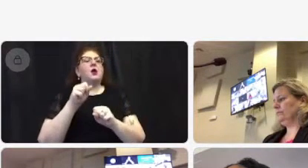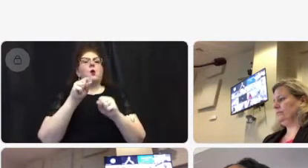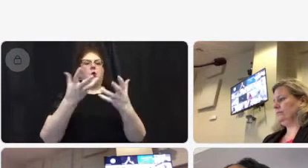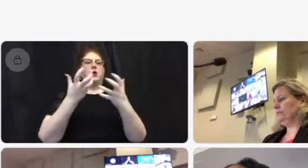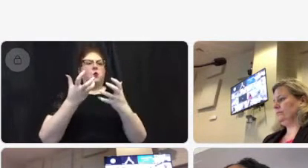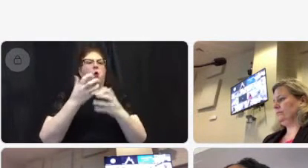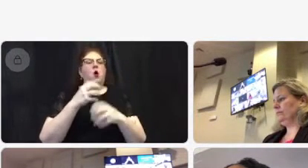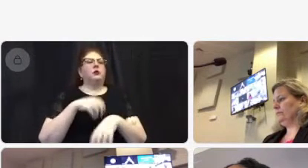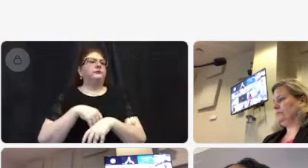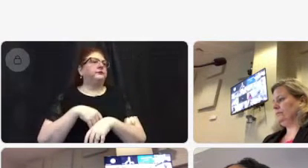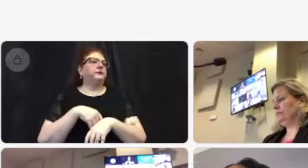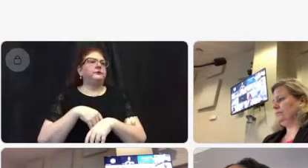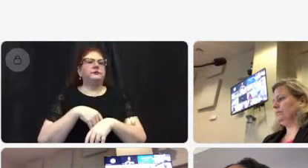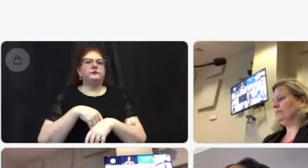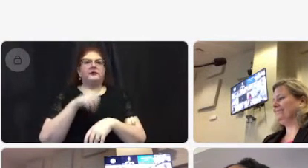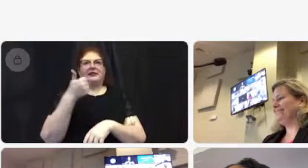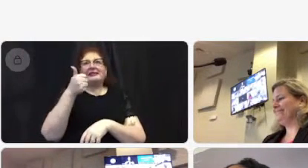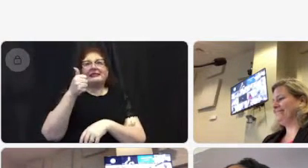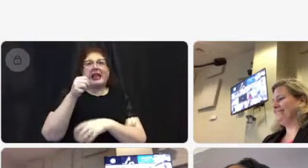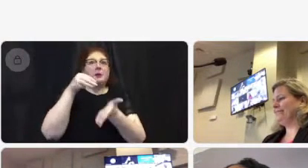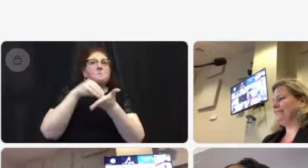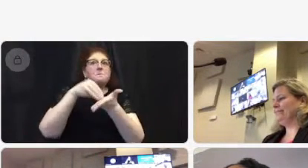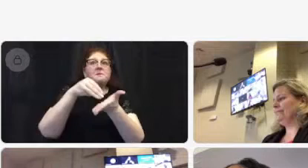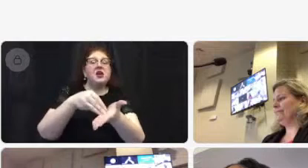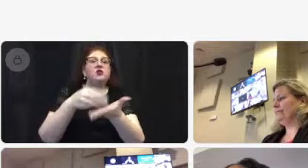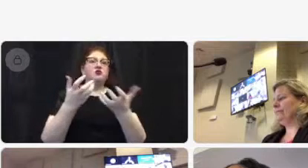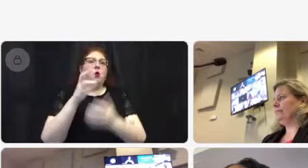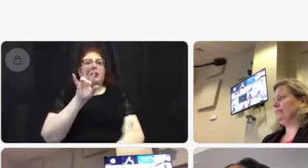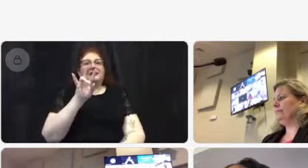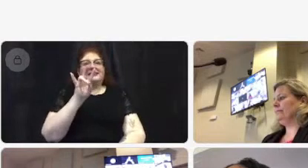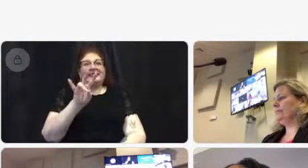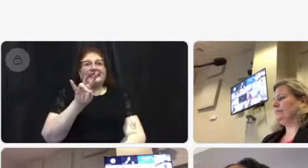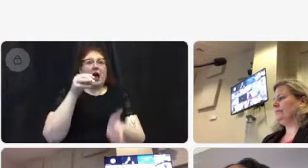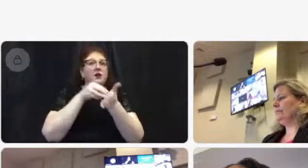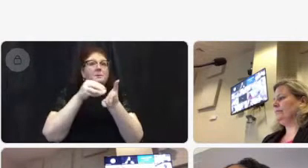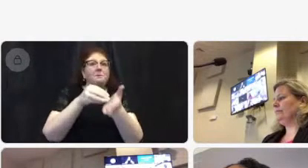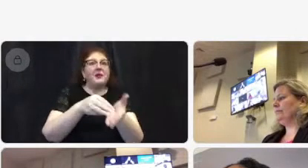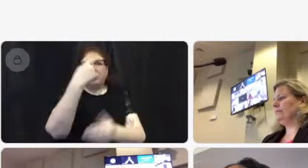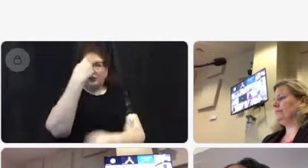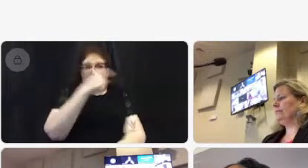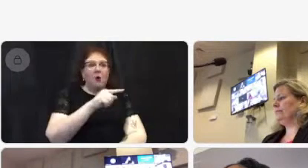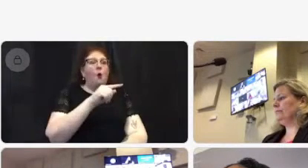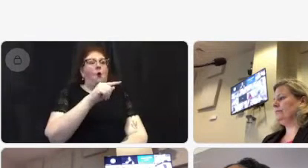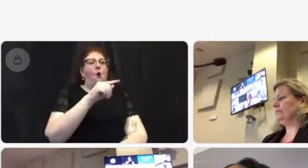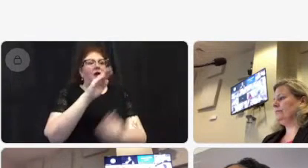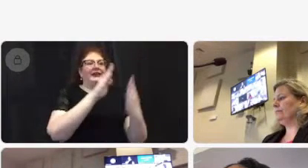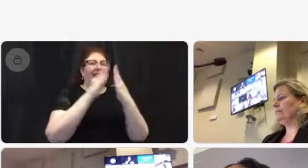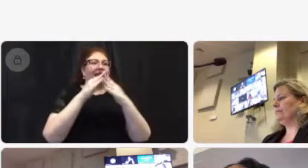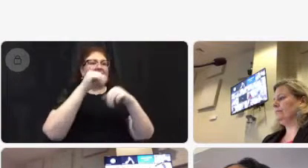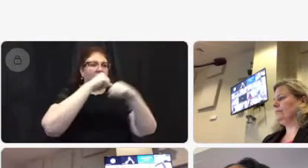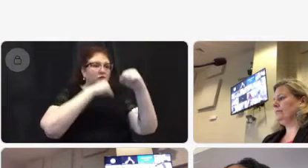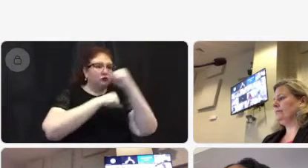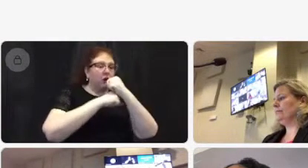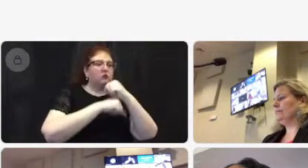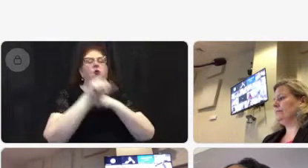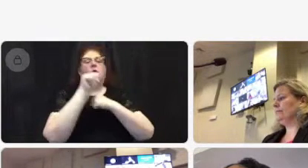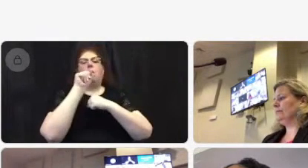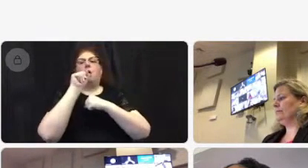10, if it was 10 million, do you want 7 million to go to infrastructure and 3 million to public safety fleet? That's my